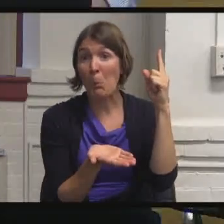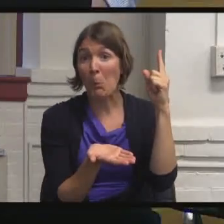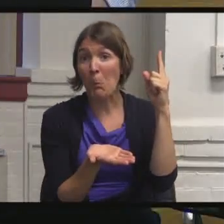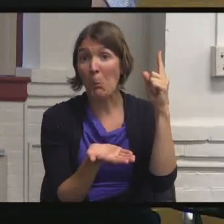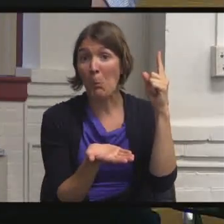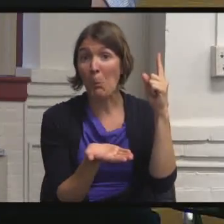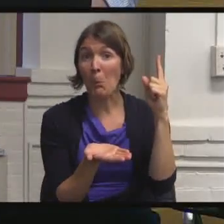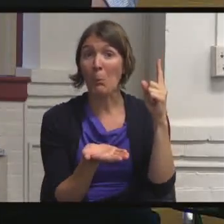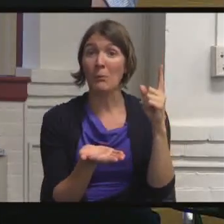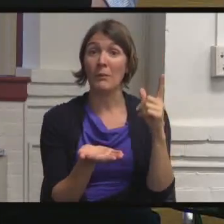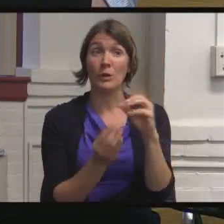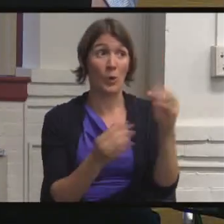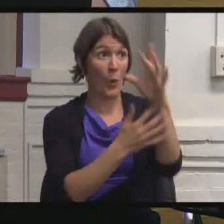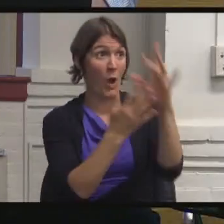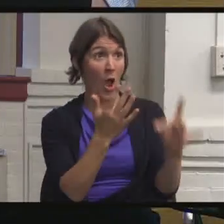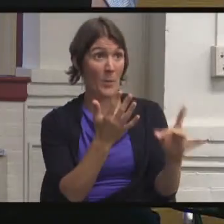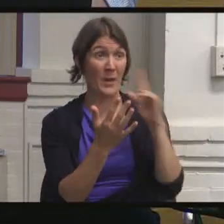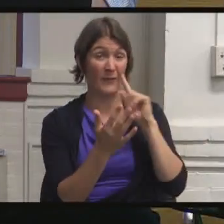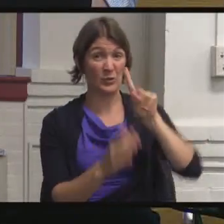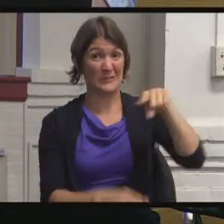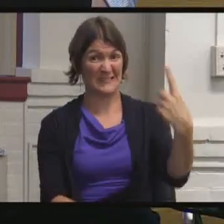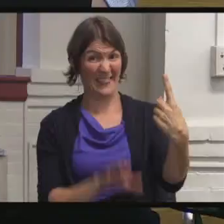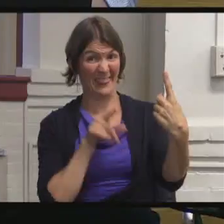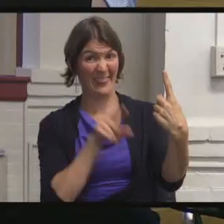assuming that there are no alternatives. And I think that